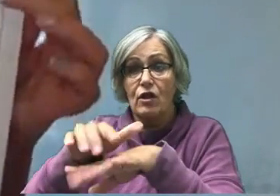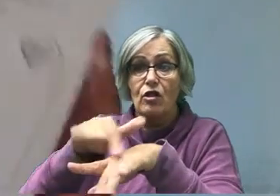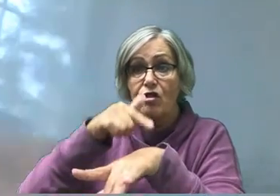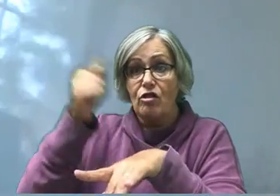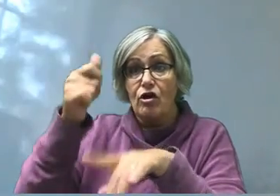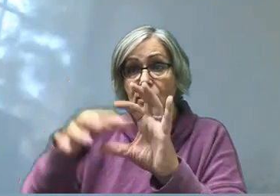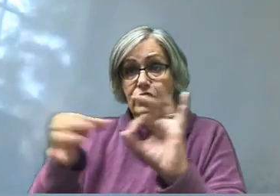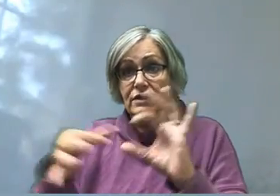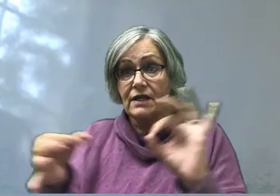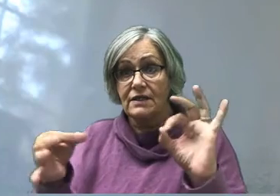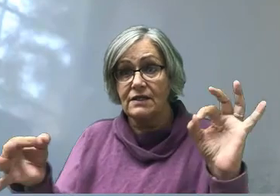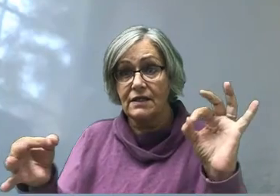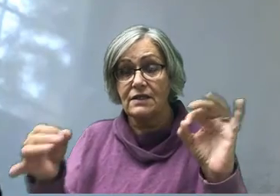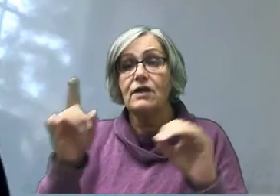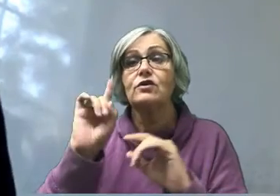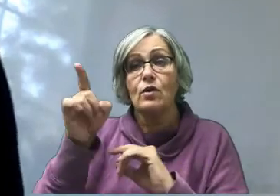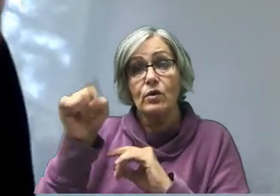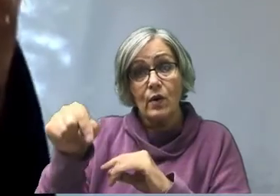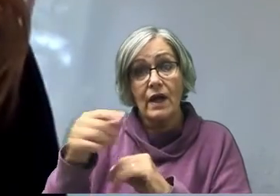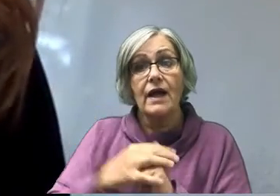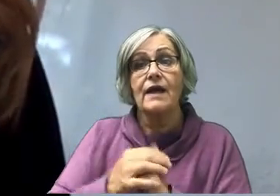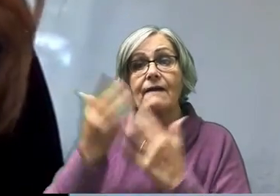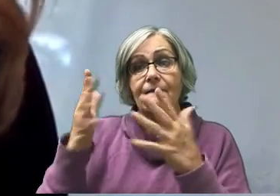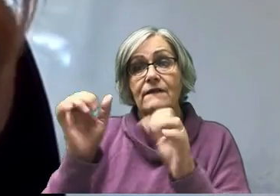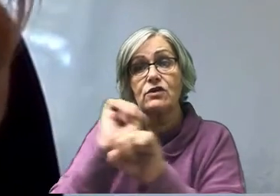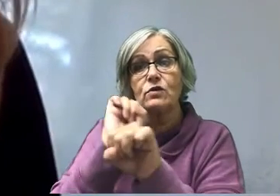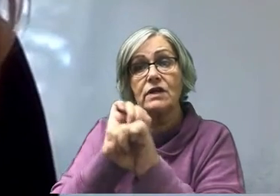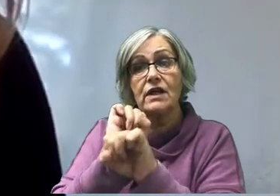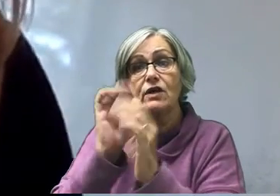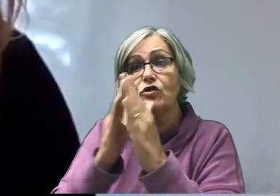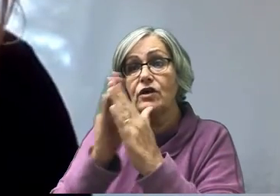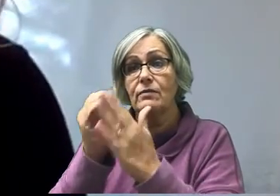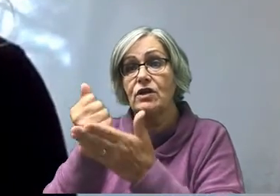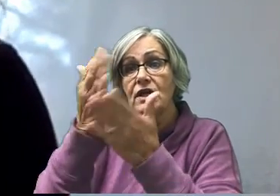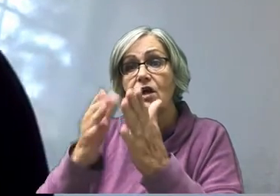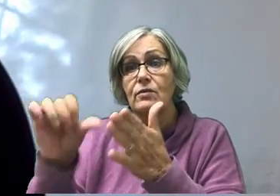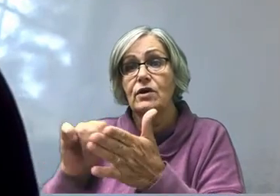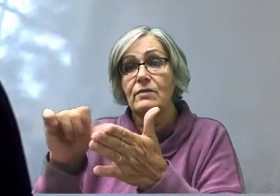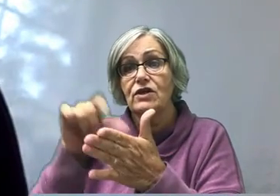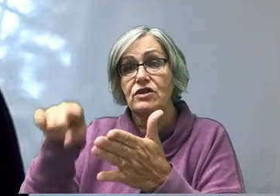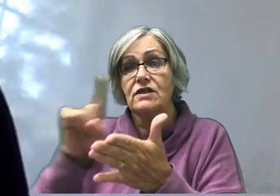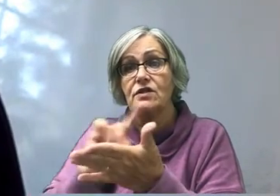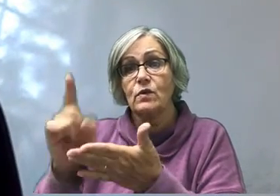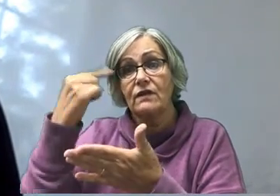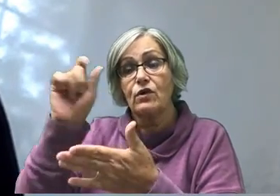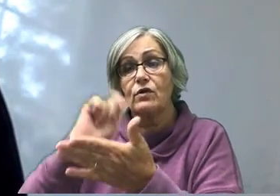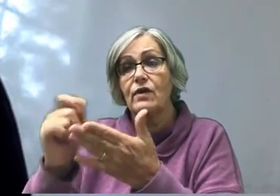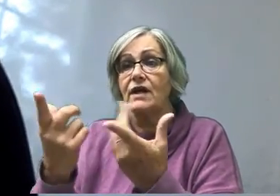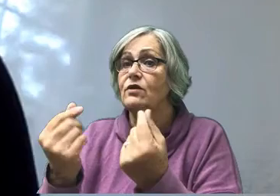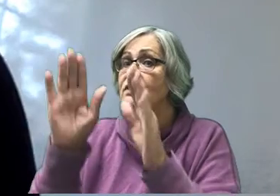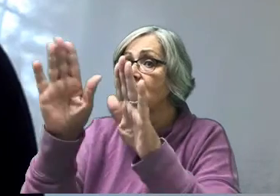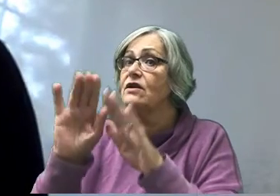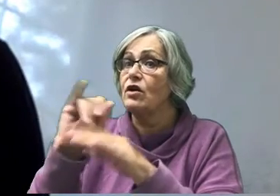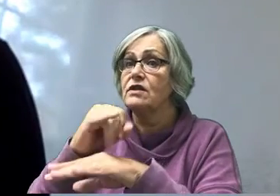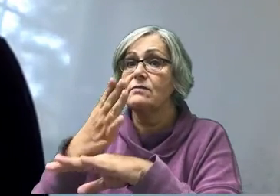sentences. Okay? So go ahead and finish working on your community helper pages this week for writing. You